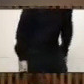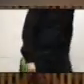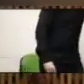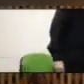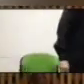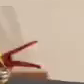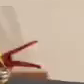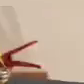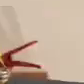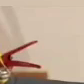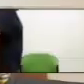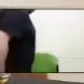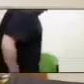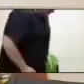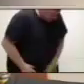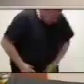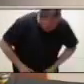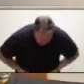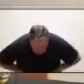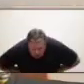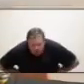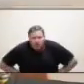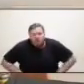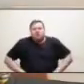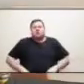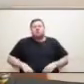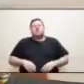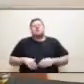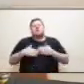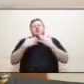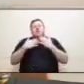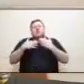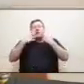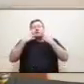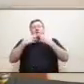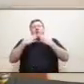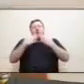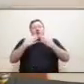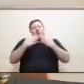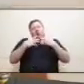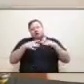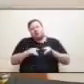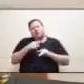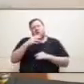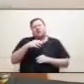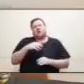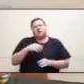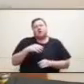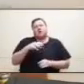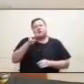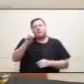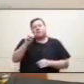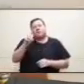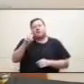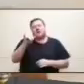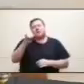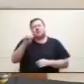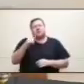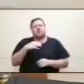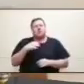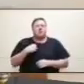you very much, Chair. My name is Pumela Ndamase, the member of the Portfolio Committee on COGT.